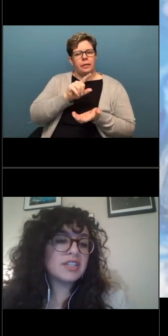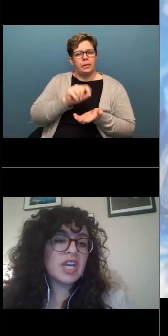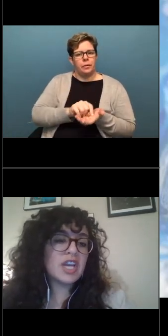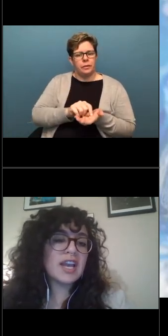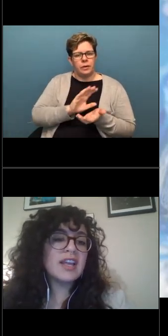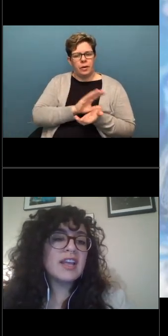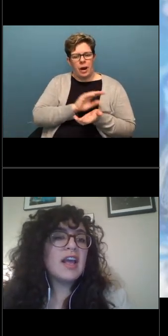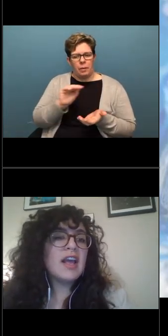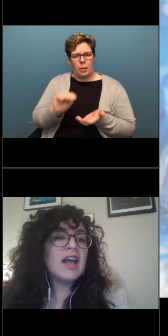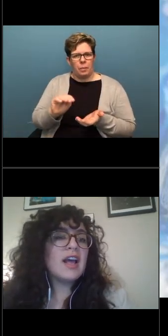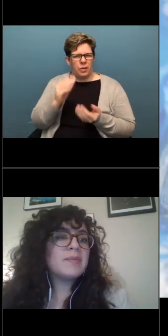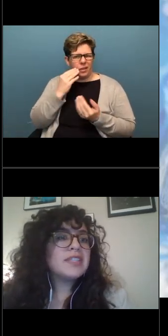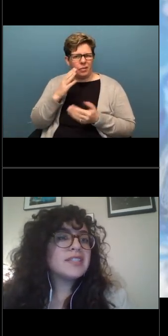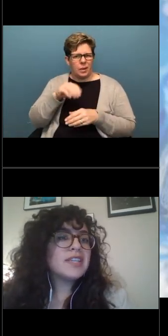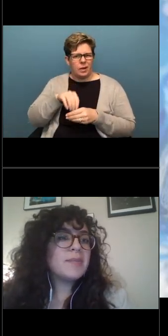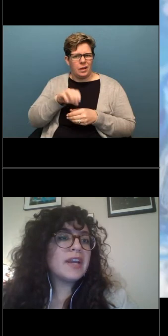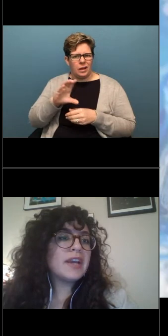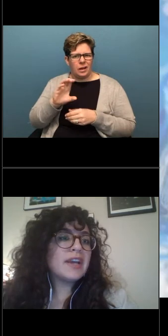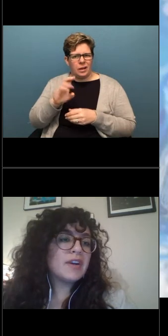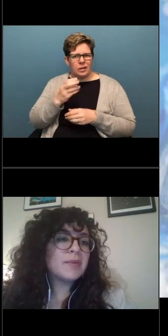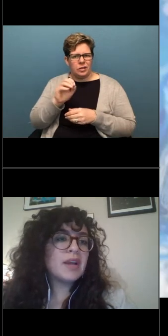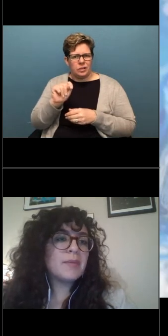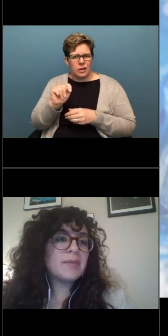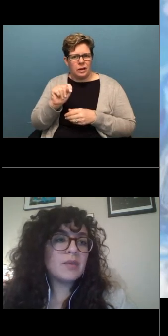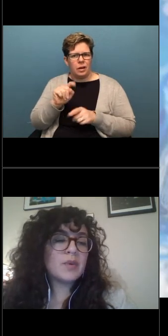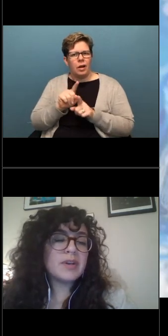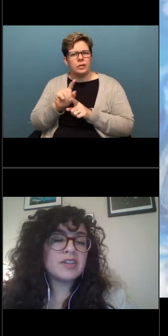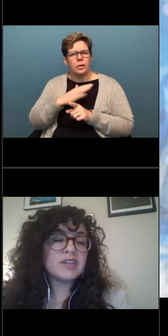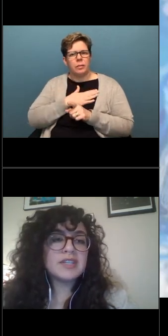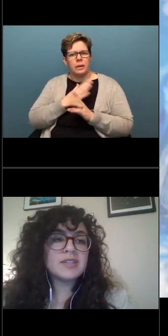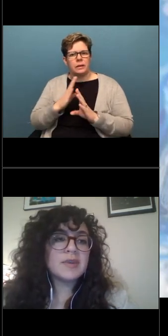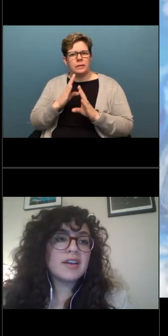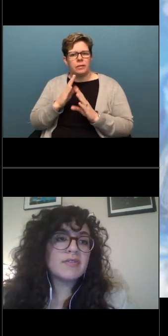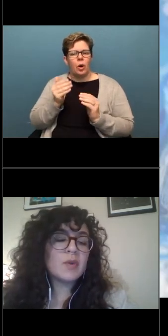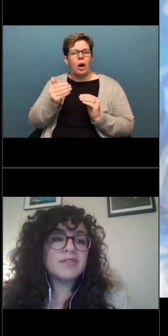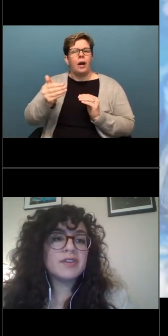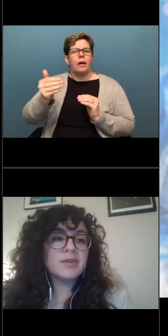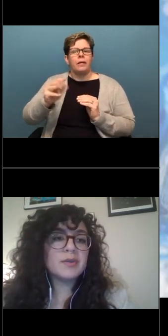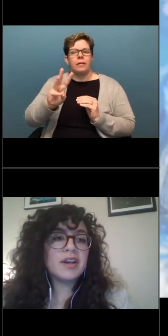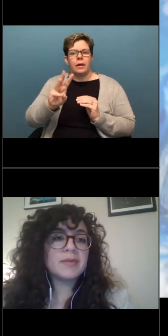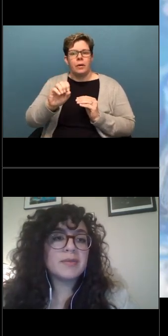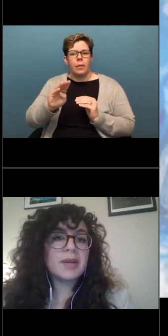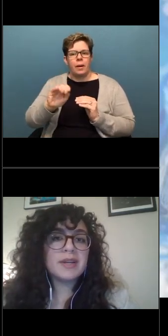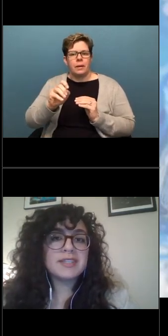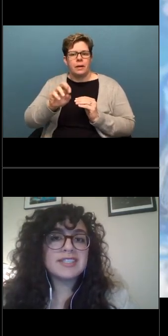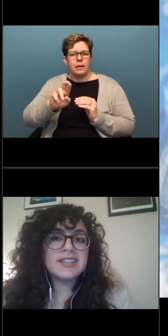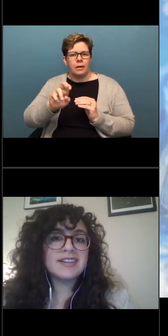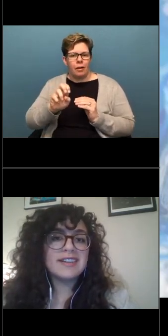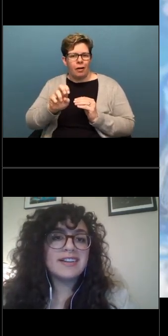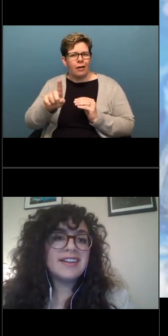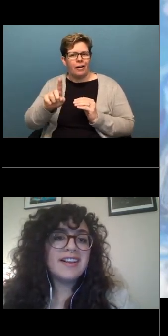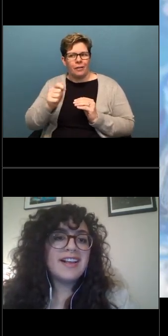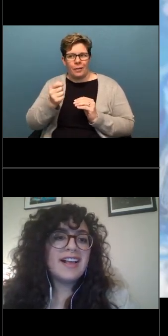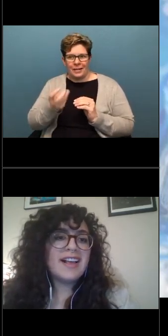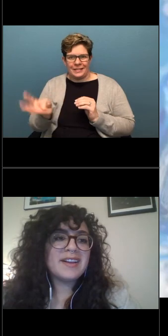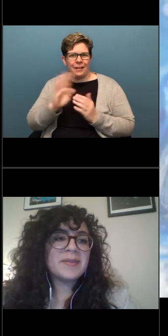put that in the chat. And please keep an eye out for upcoming webinars because we have quite a few coming up this